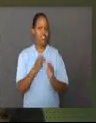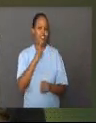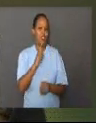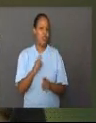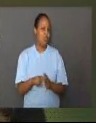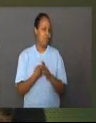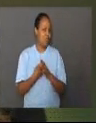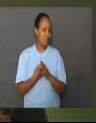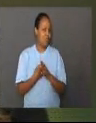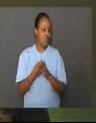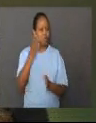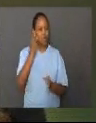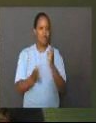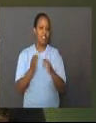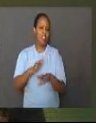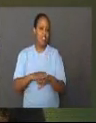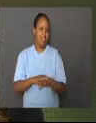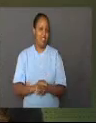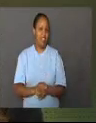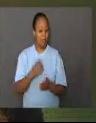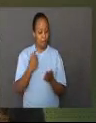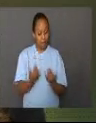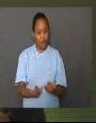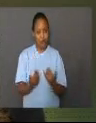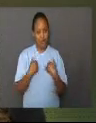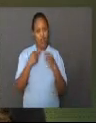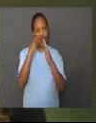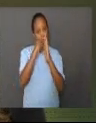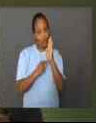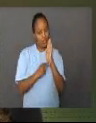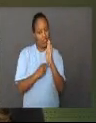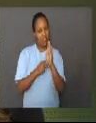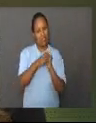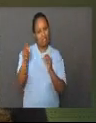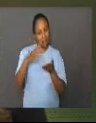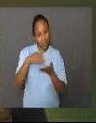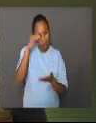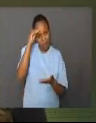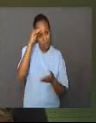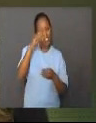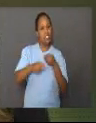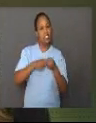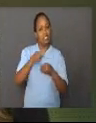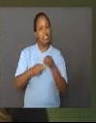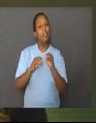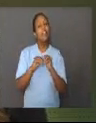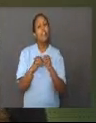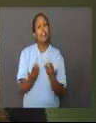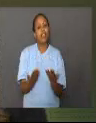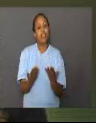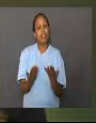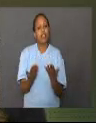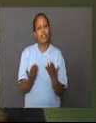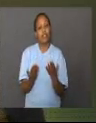justice today. In this unit, you will learn more about how the justice